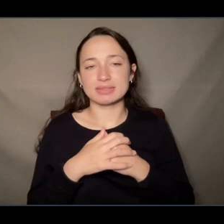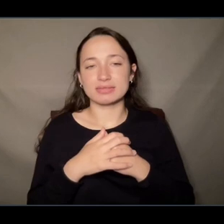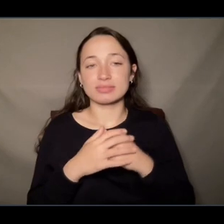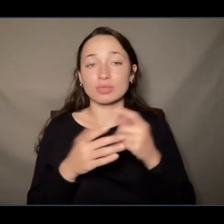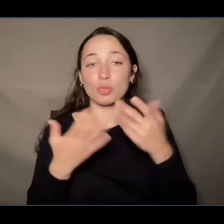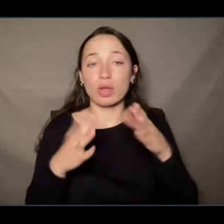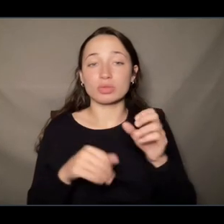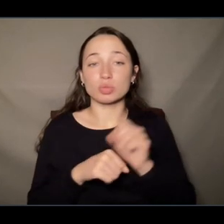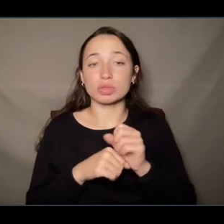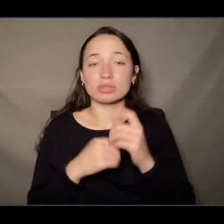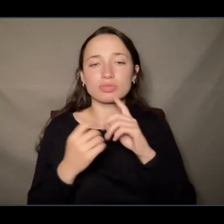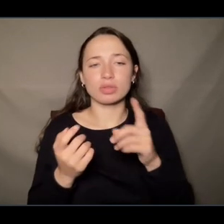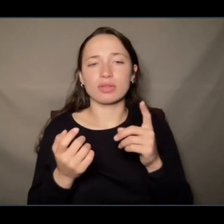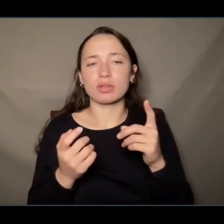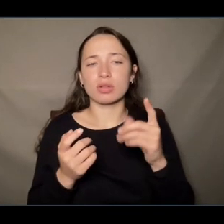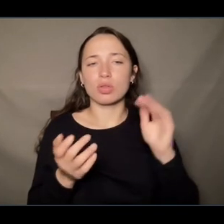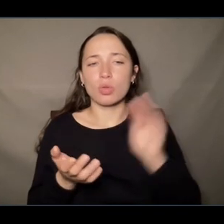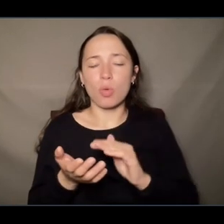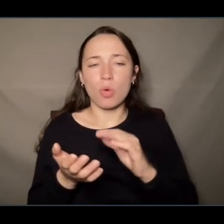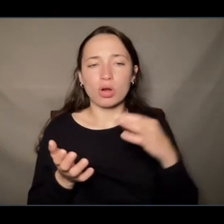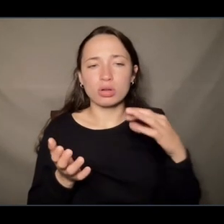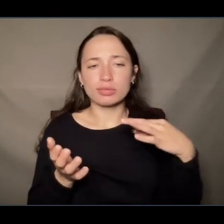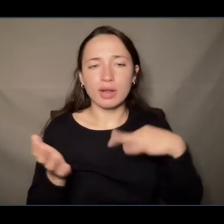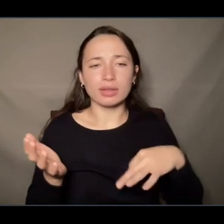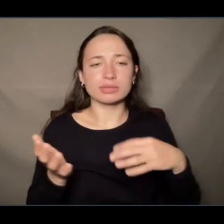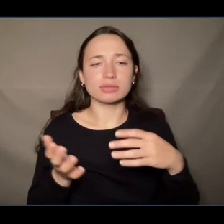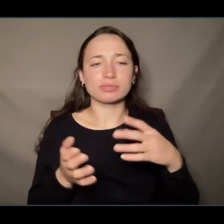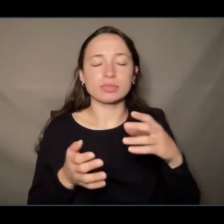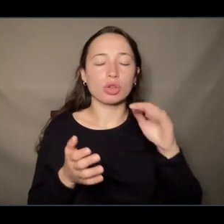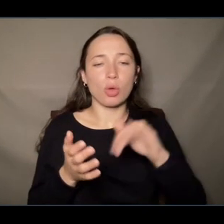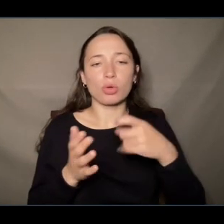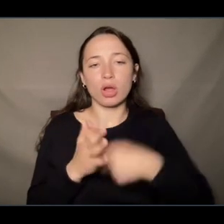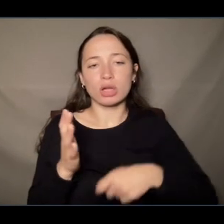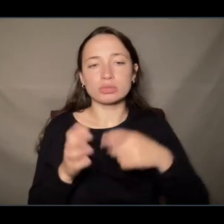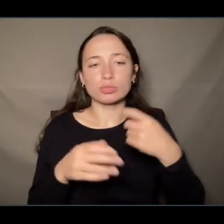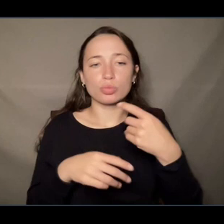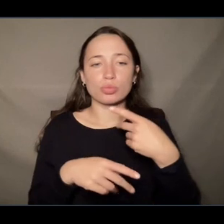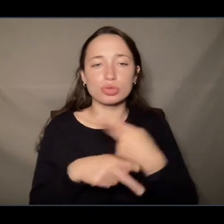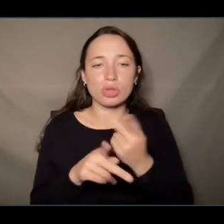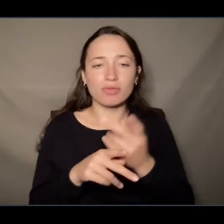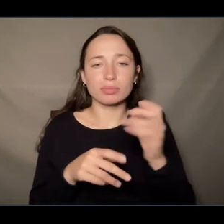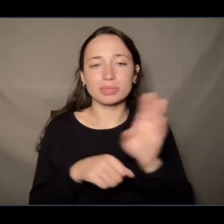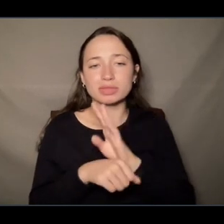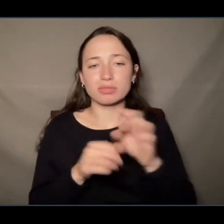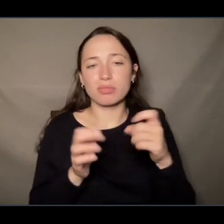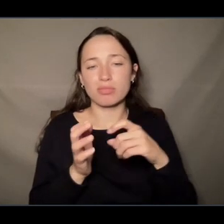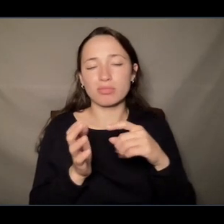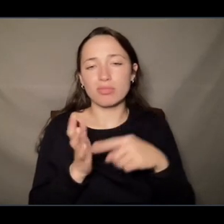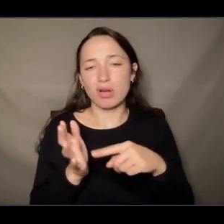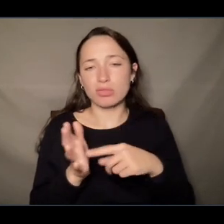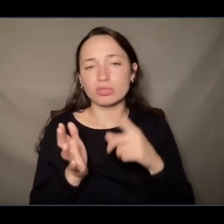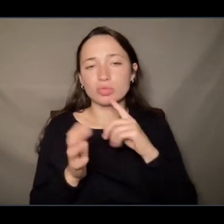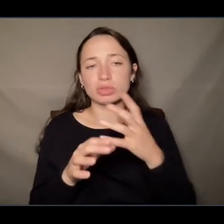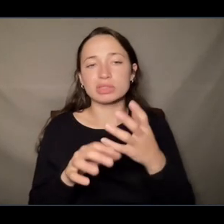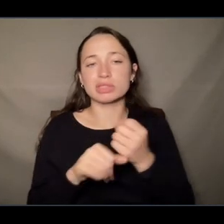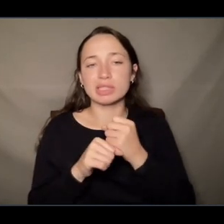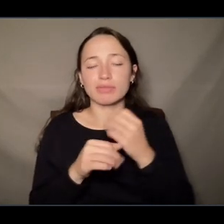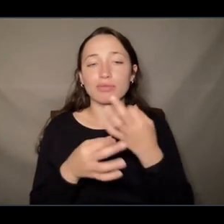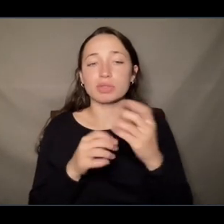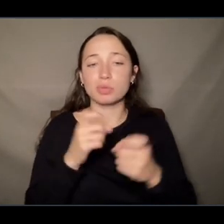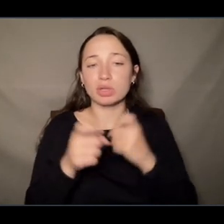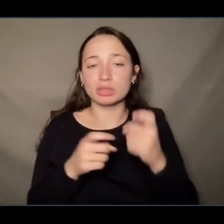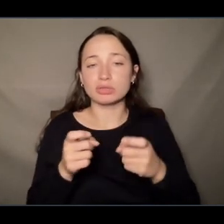the way this works really is it's a very low cost, productive business model. So we receive